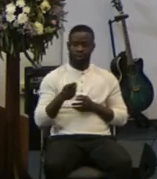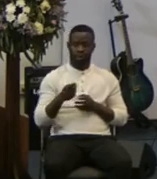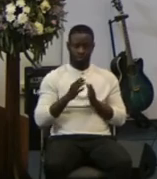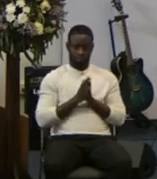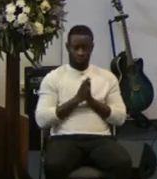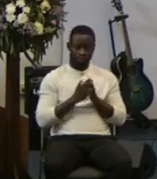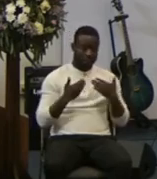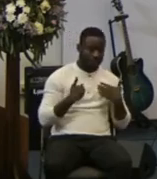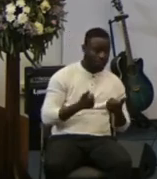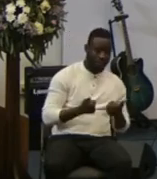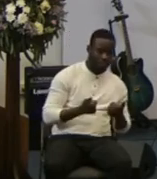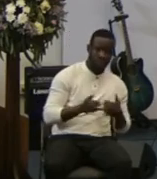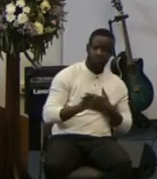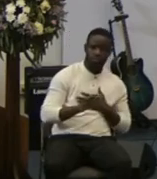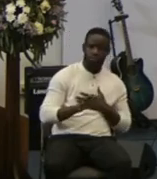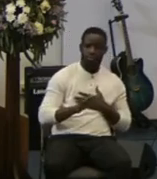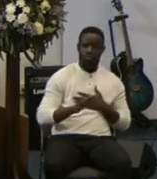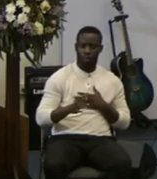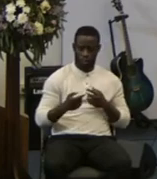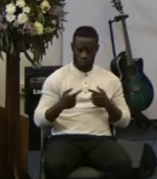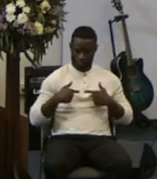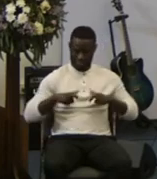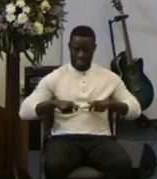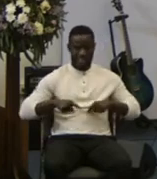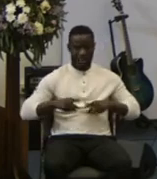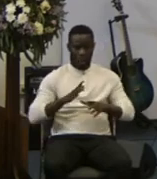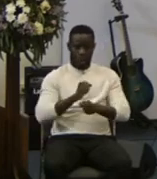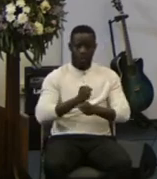Don't pray for healing. Don't hold me back